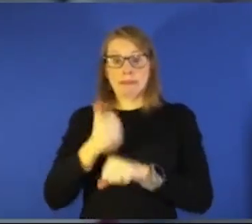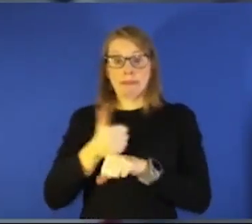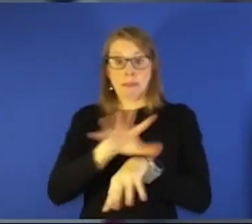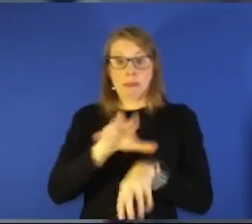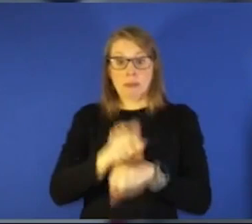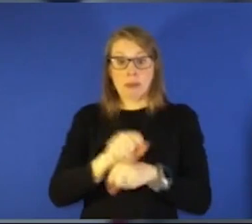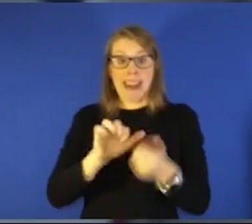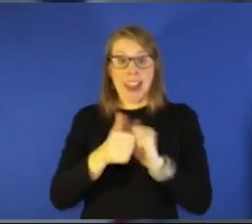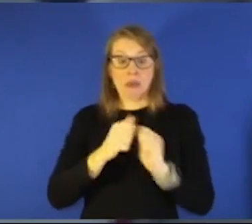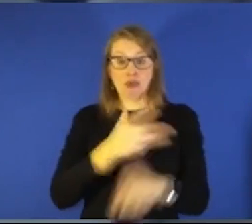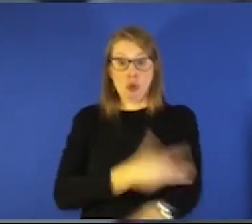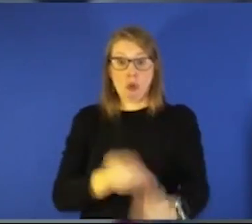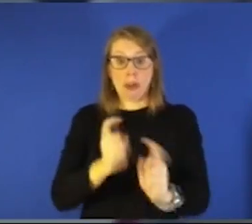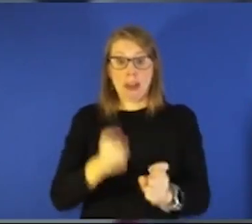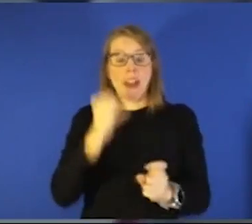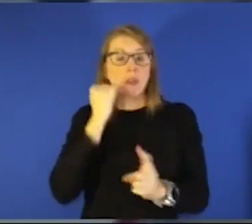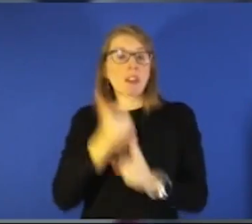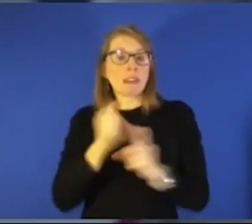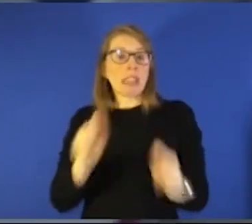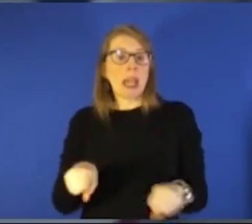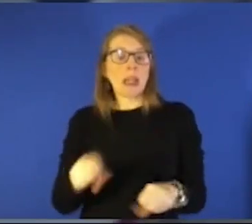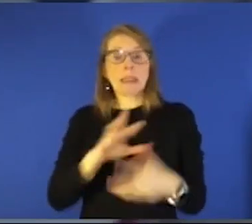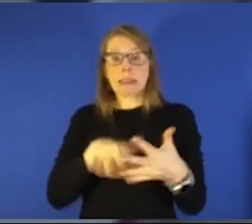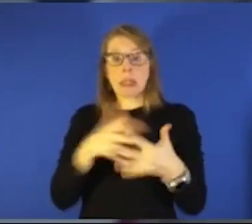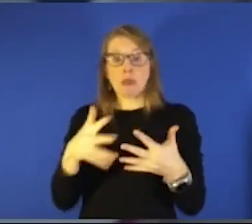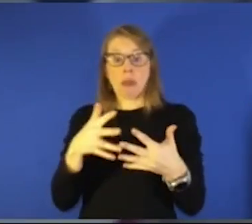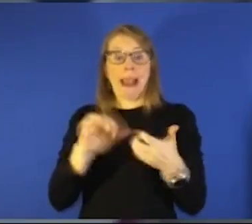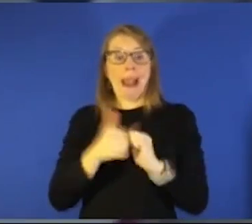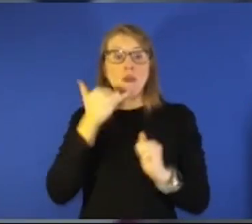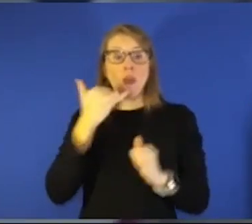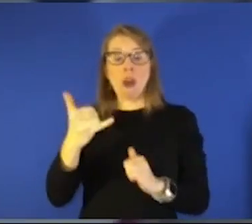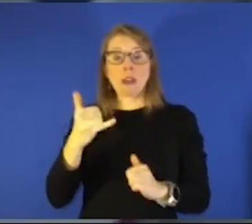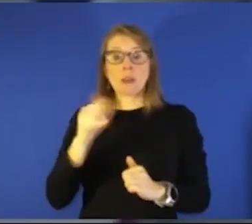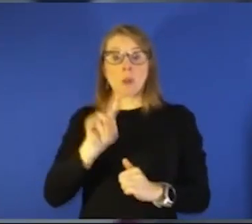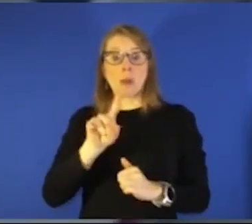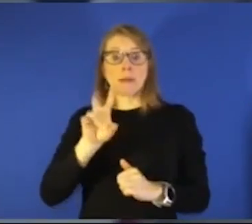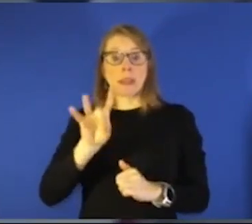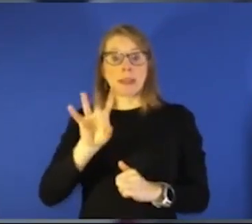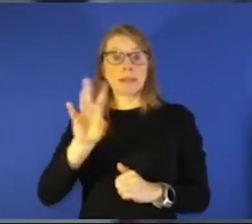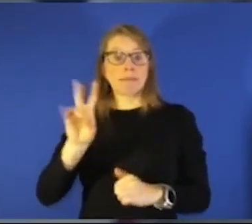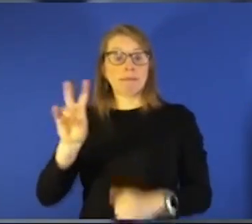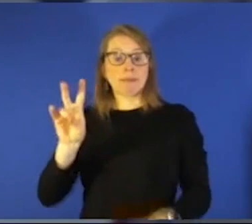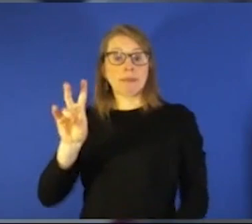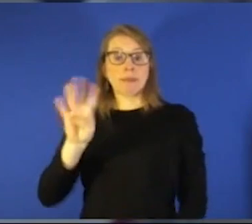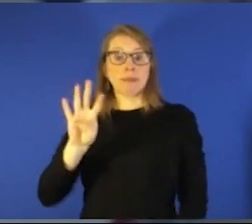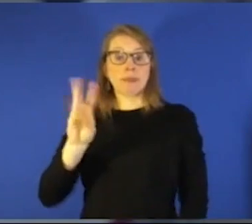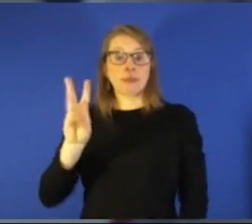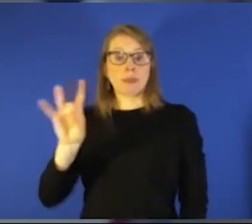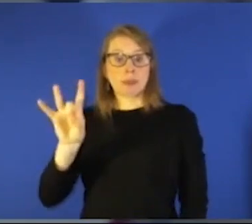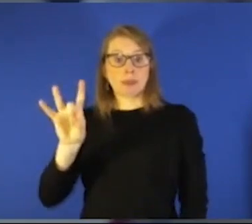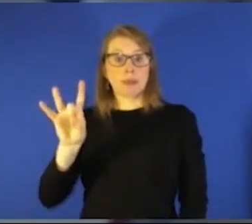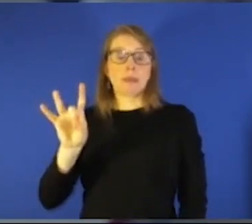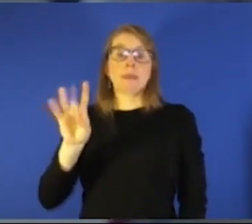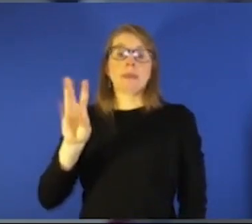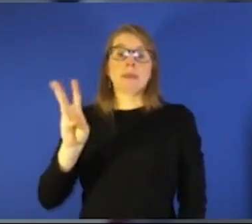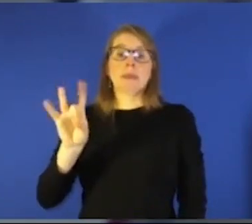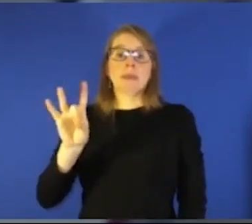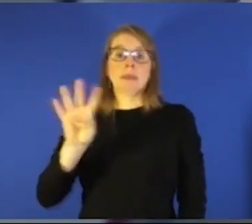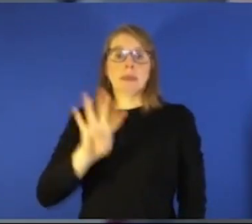you're eligible to donate. You can schedule appointments by calling this number. Grab your pencil. It's